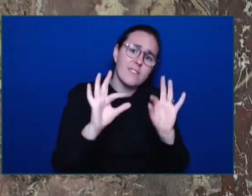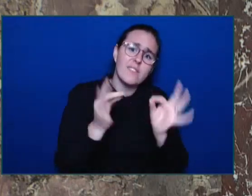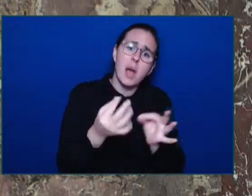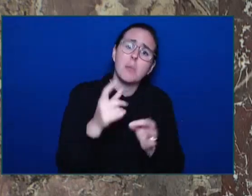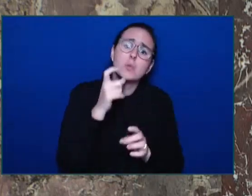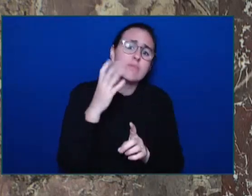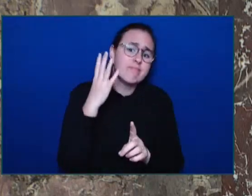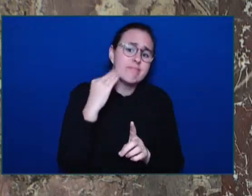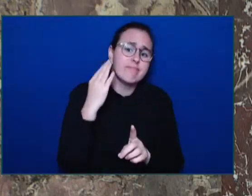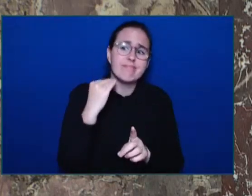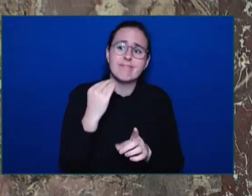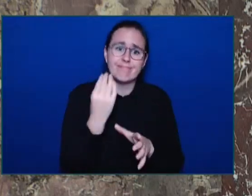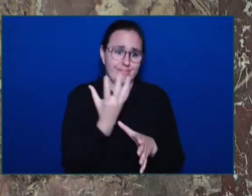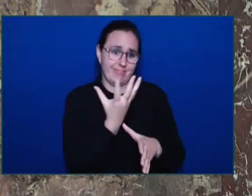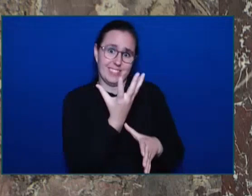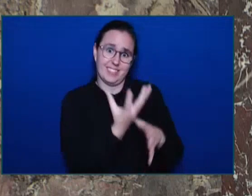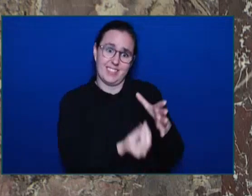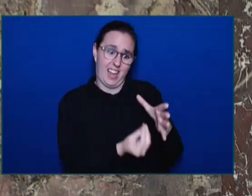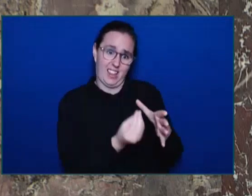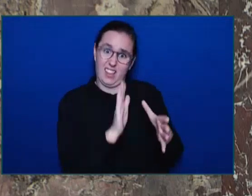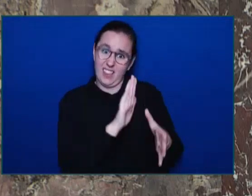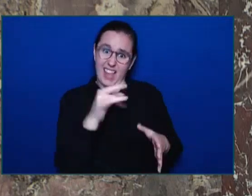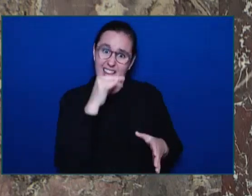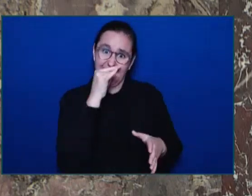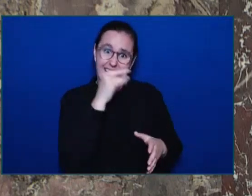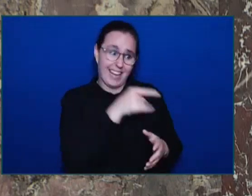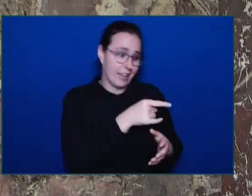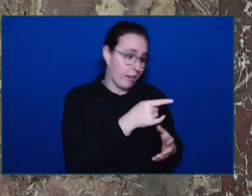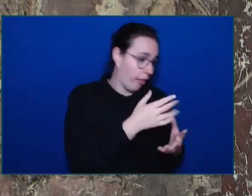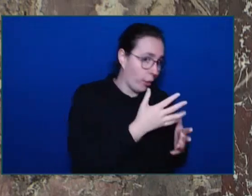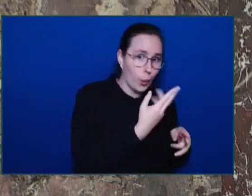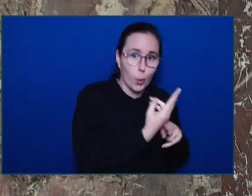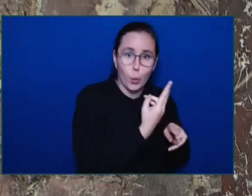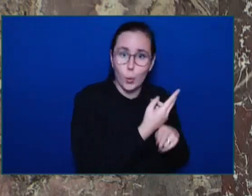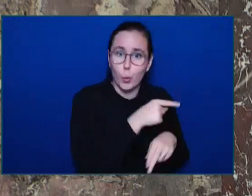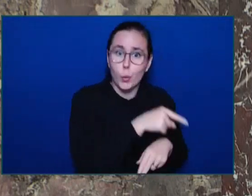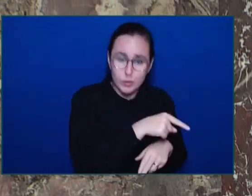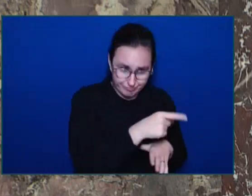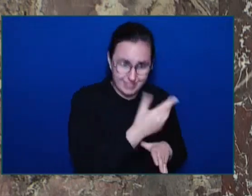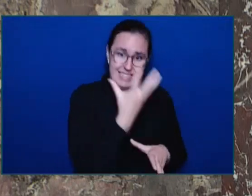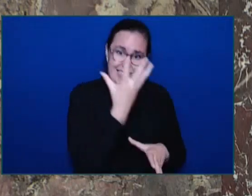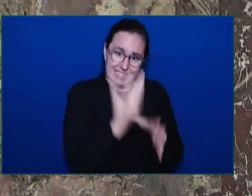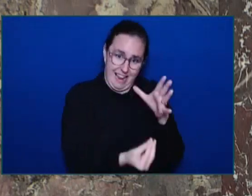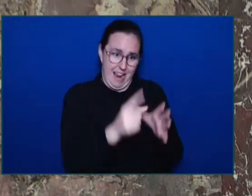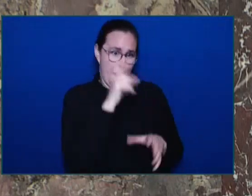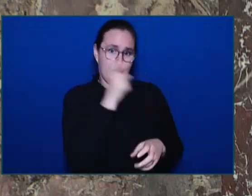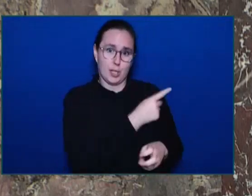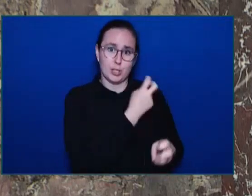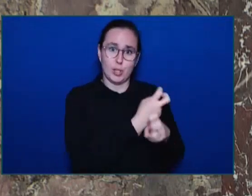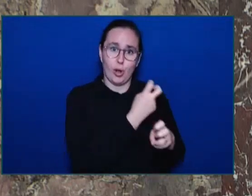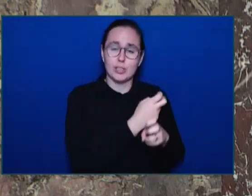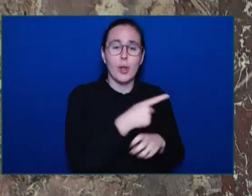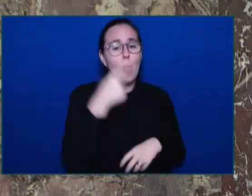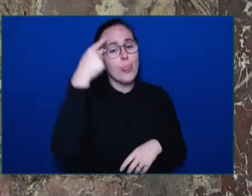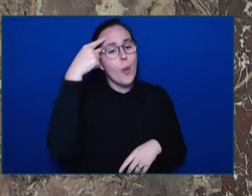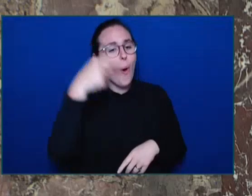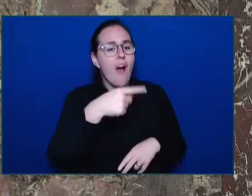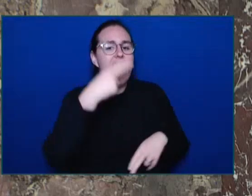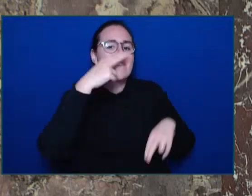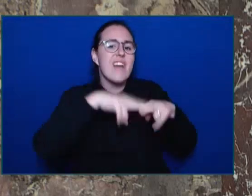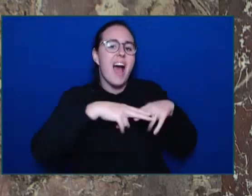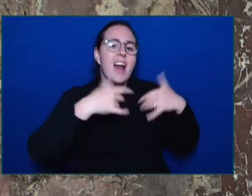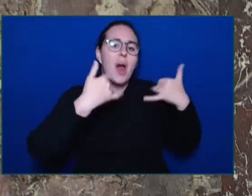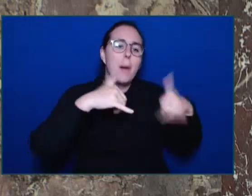kids. There are kids who are taking what they think is a party drug at high school, and they're dying of an overdose. This is a really serious